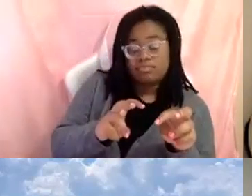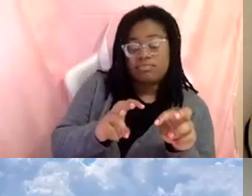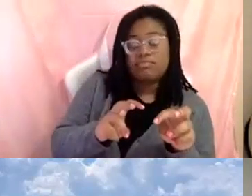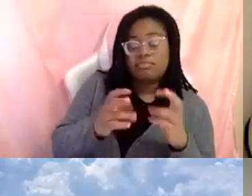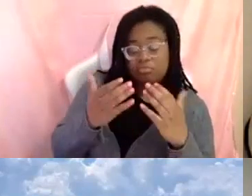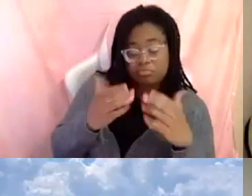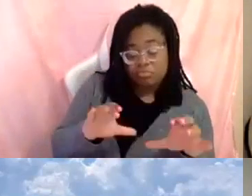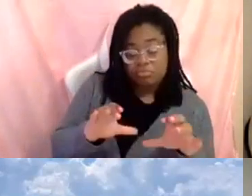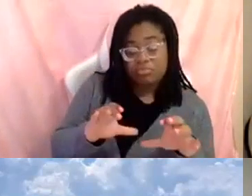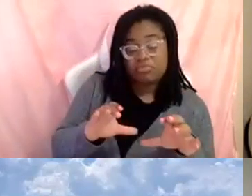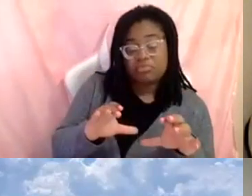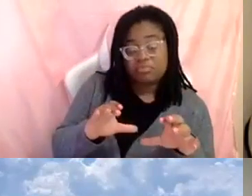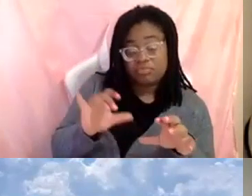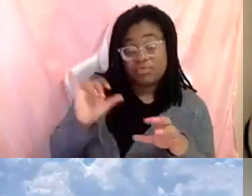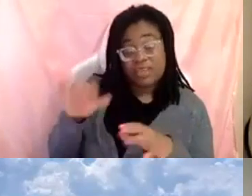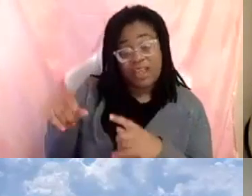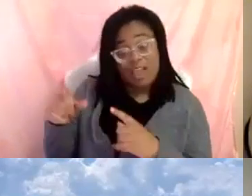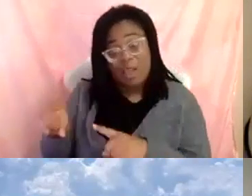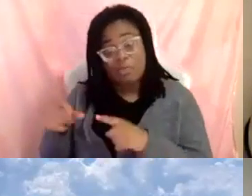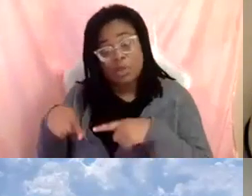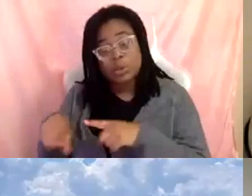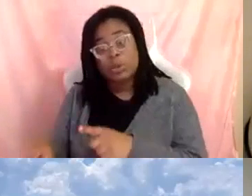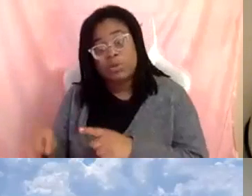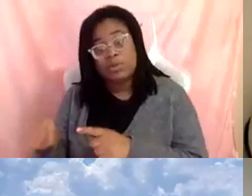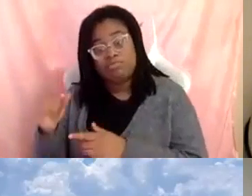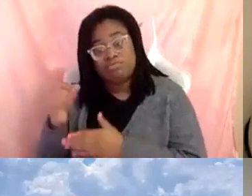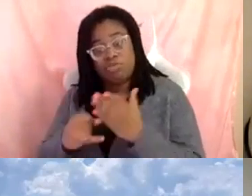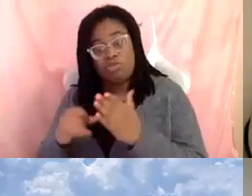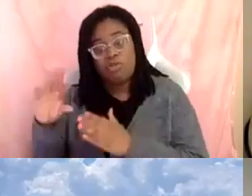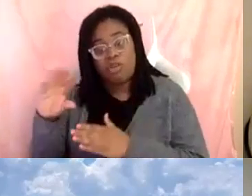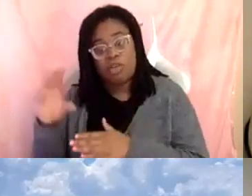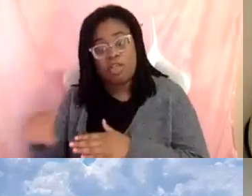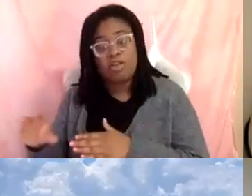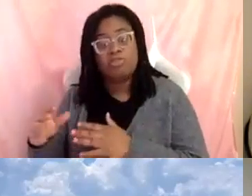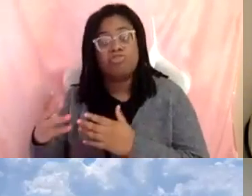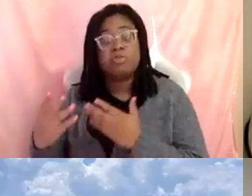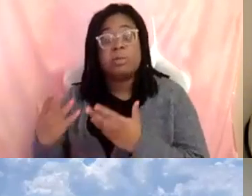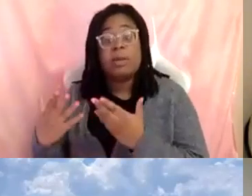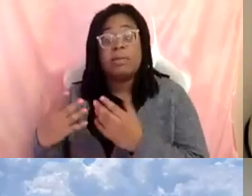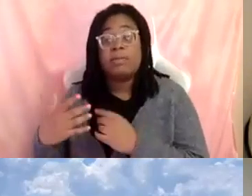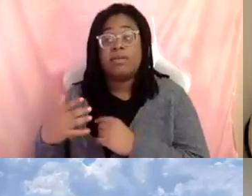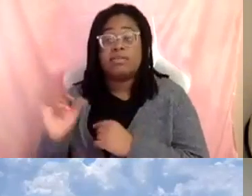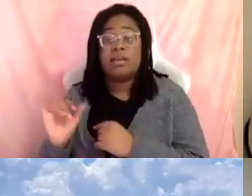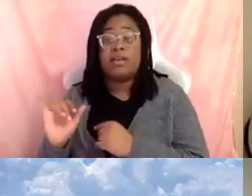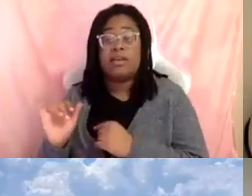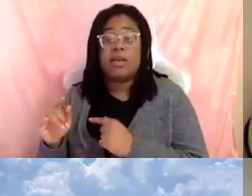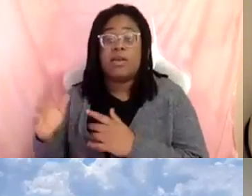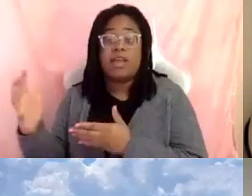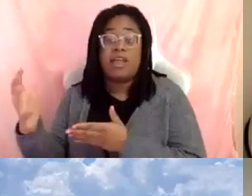chance that happens when we make collage with what might happen when we gather